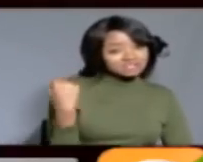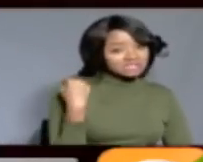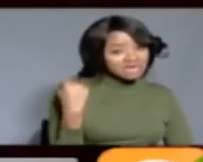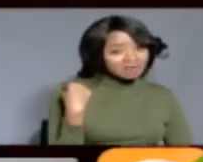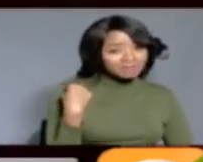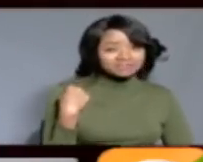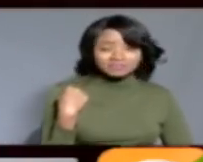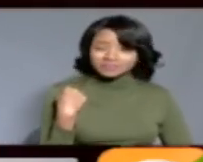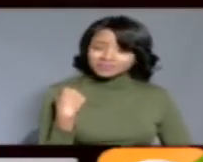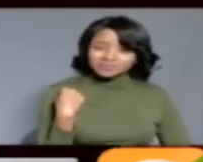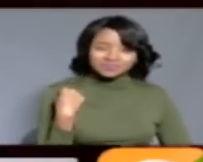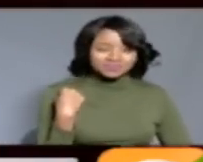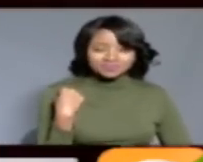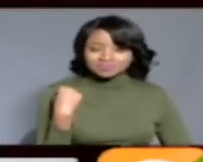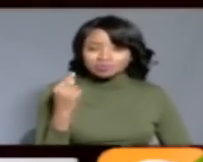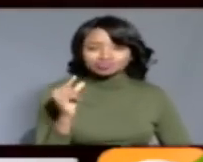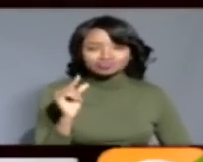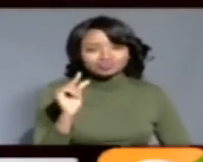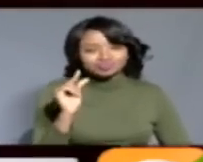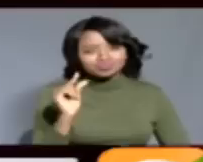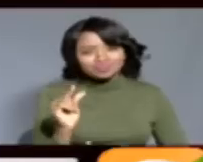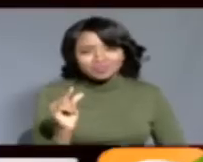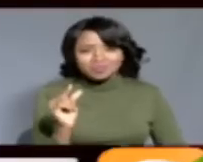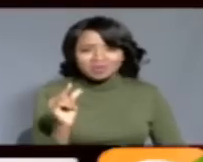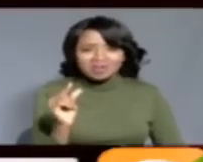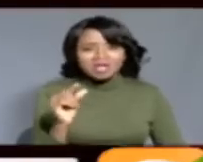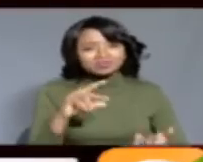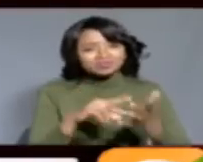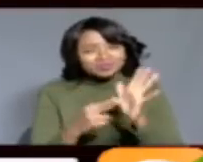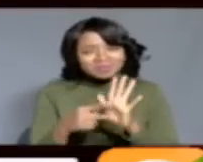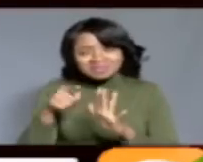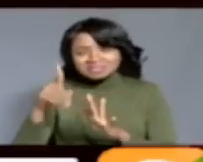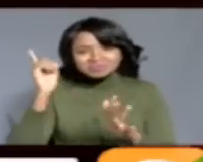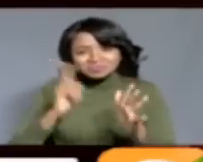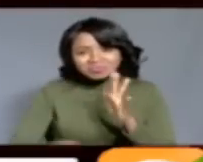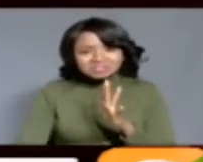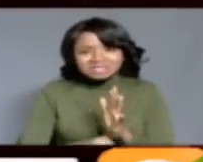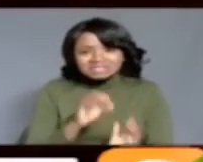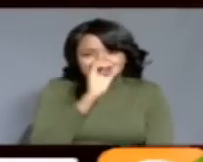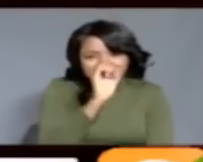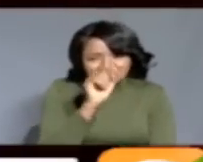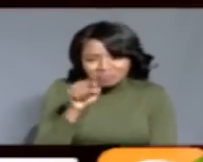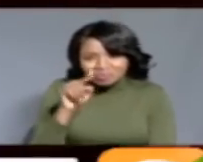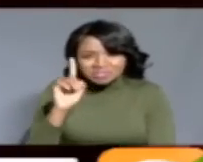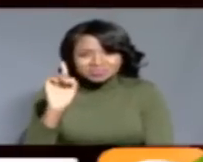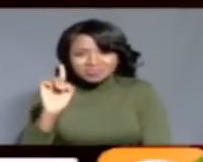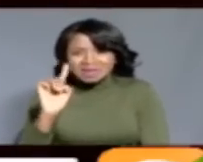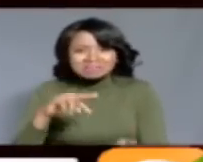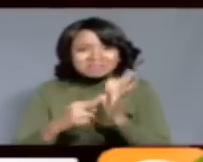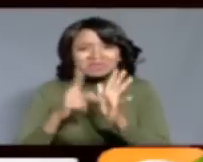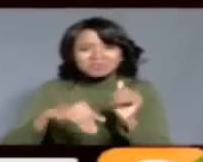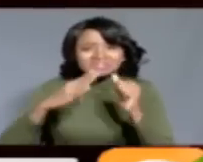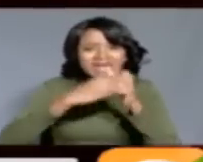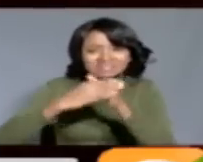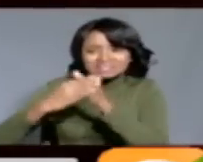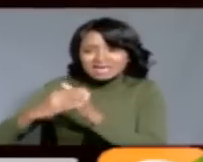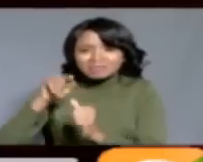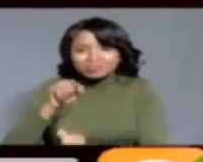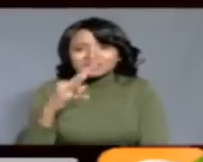quite small. So this isn't even 90%, it's